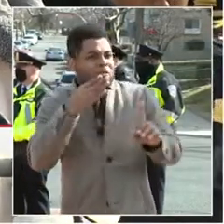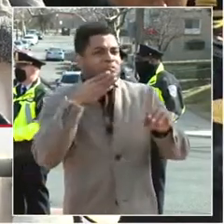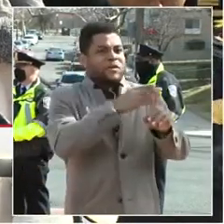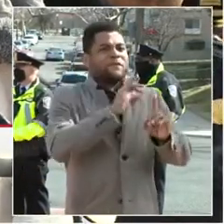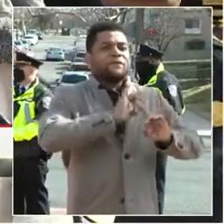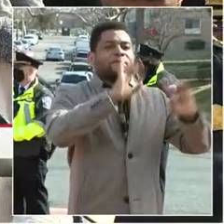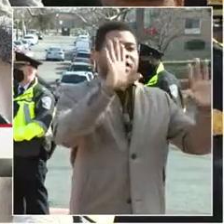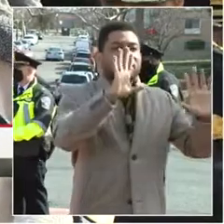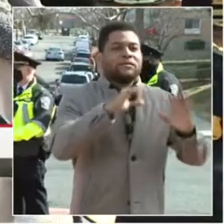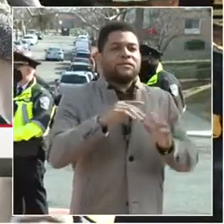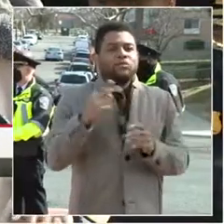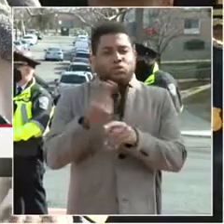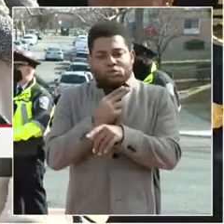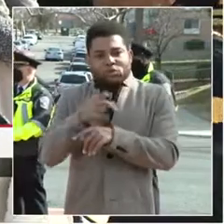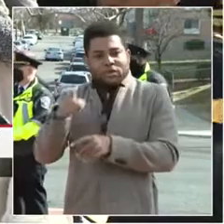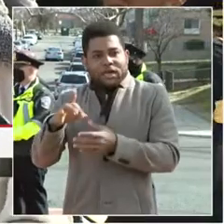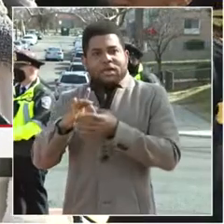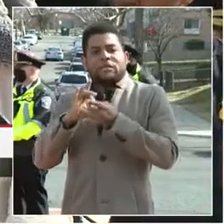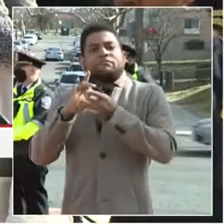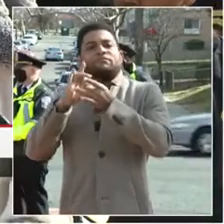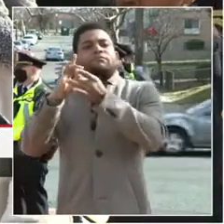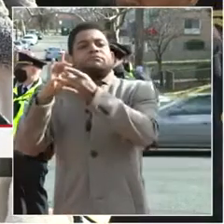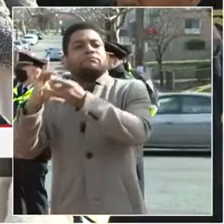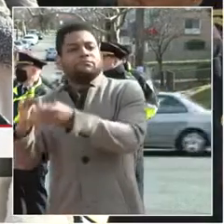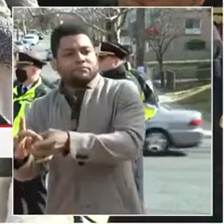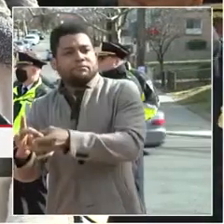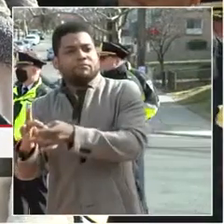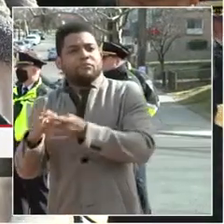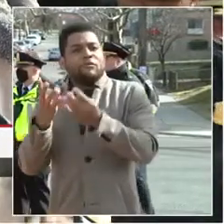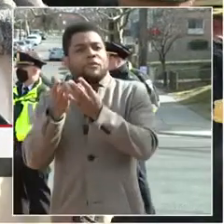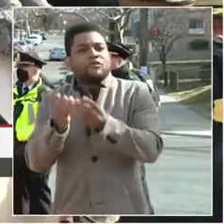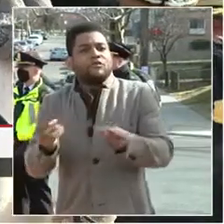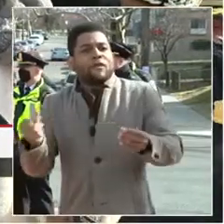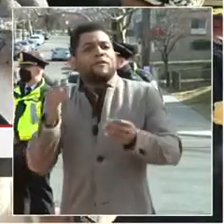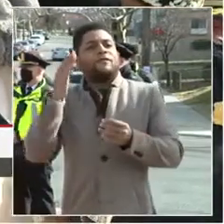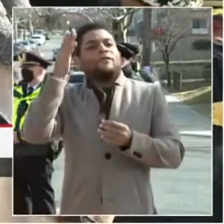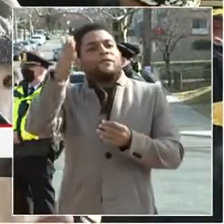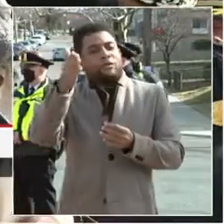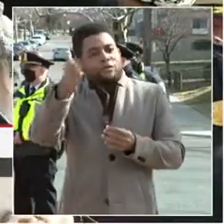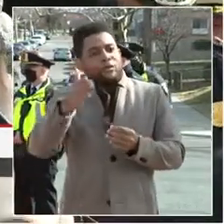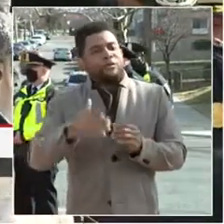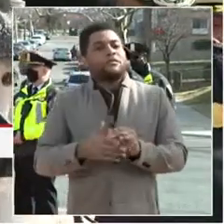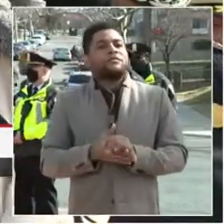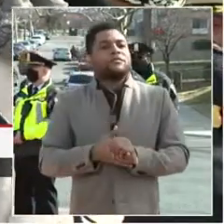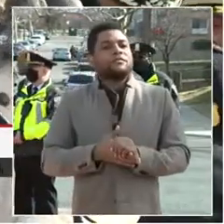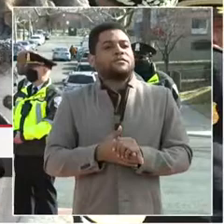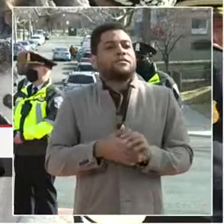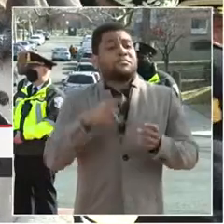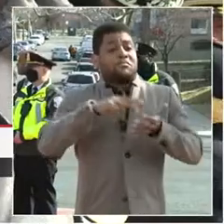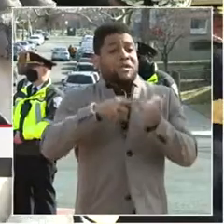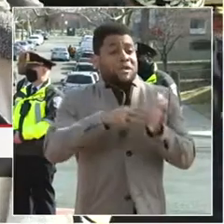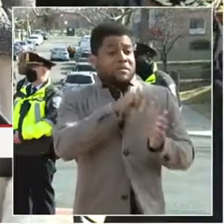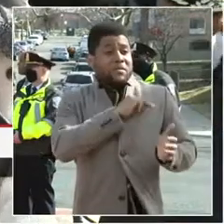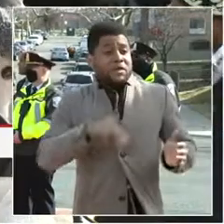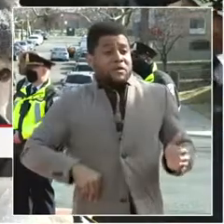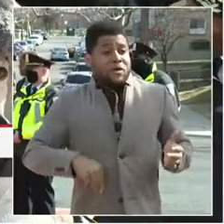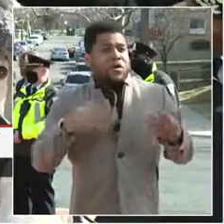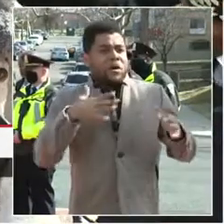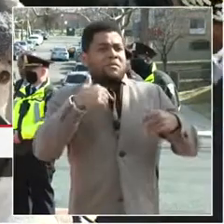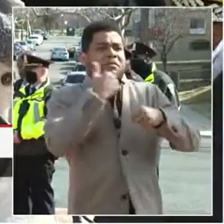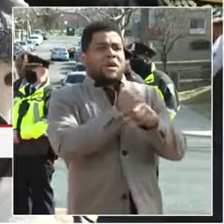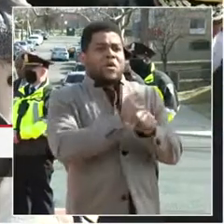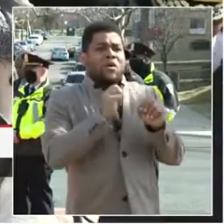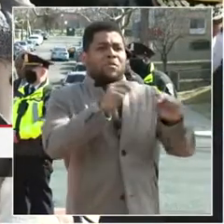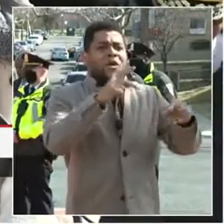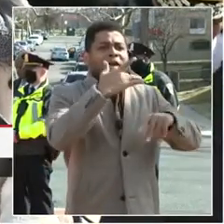bridge to service delivery. And so the services and supports and opportunities that the mayor has made available through the